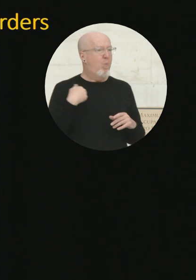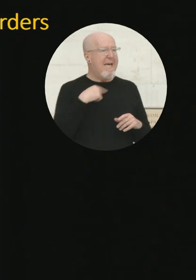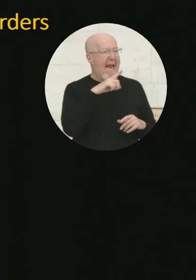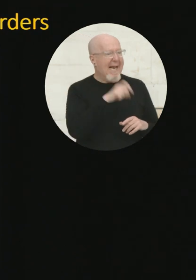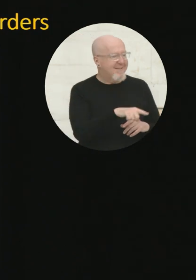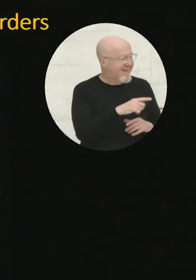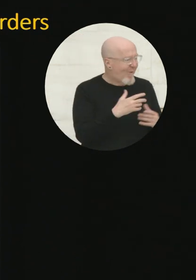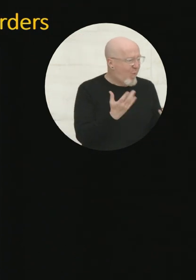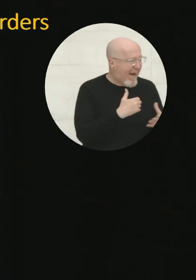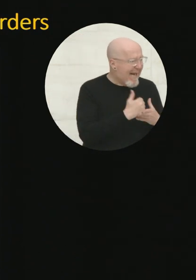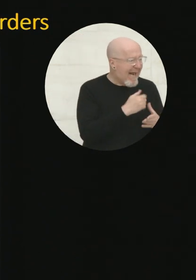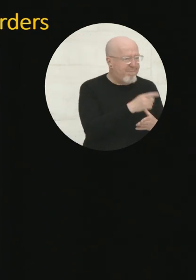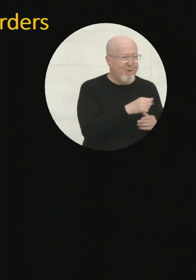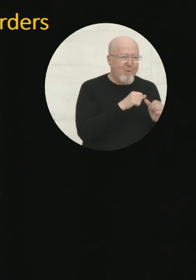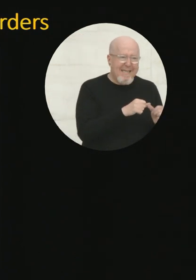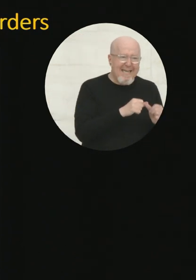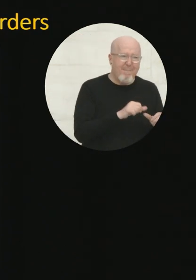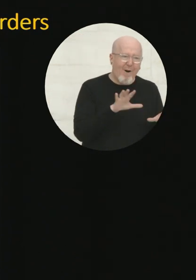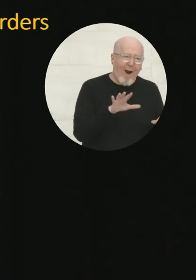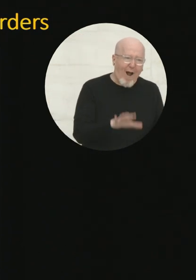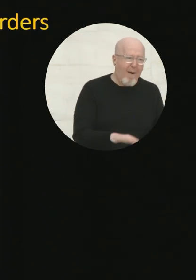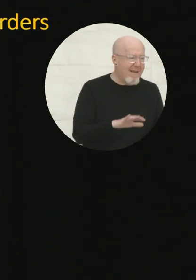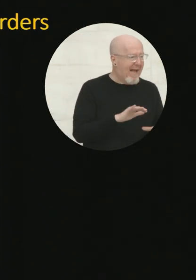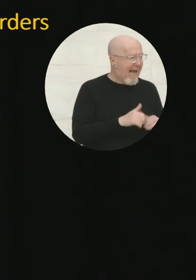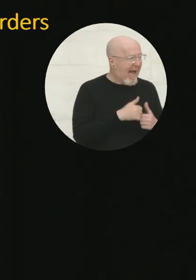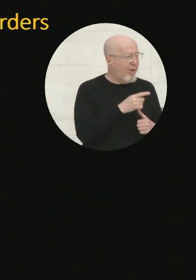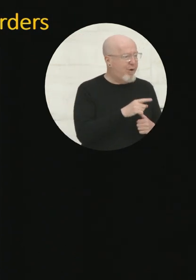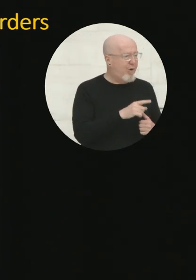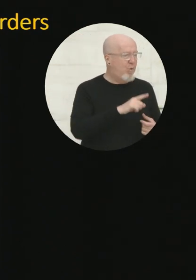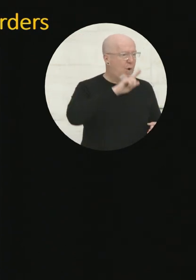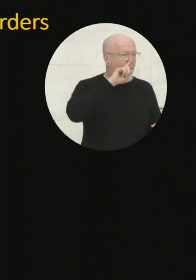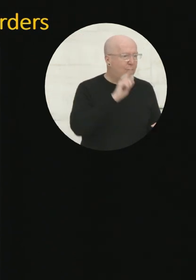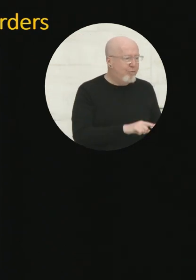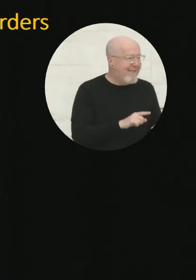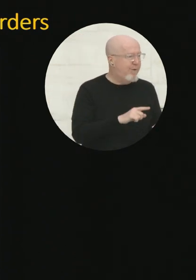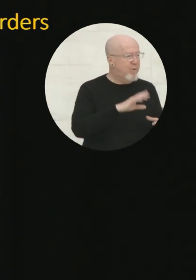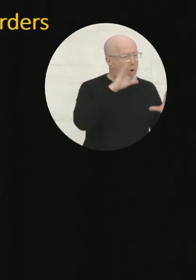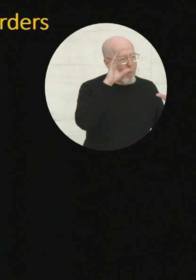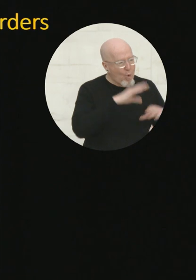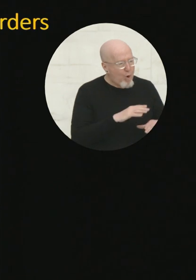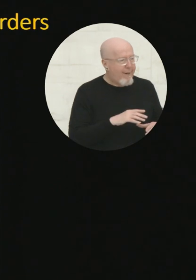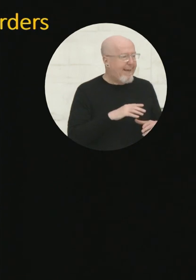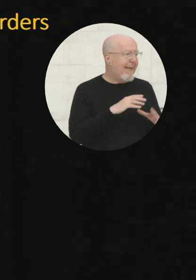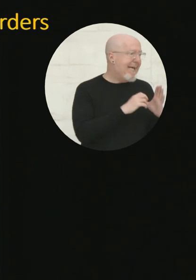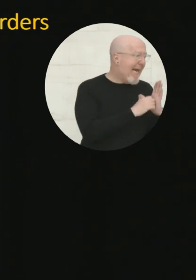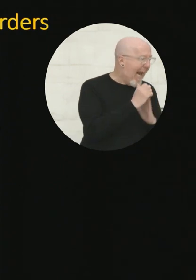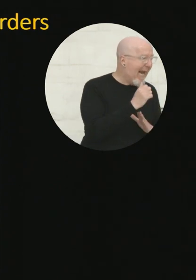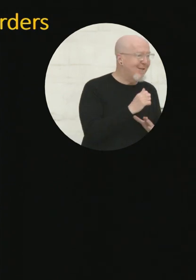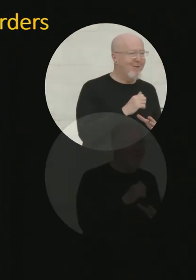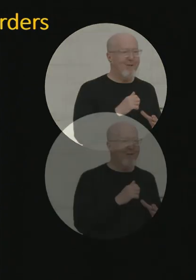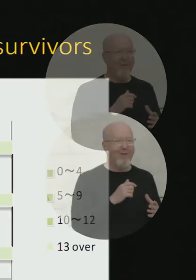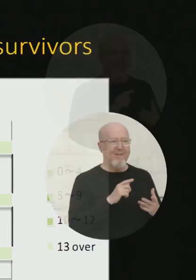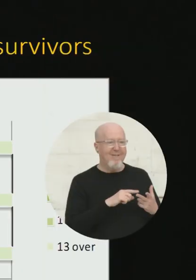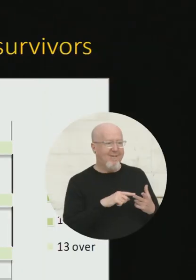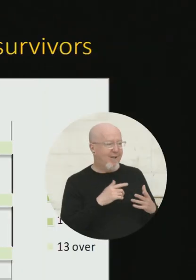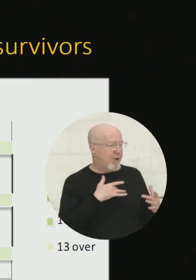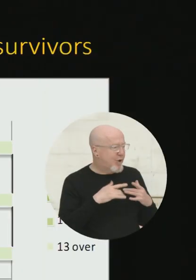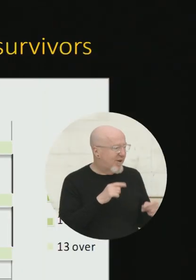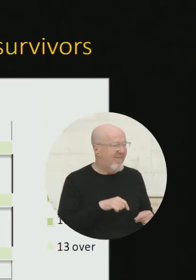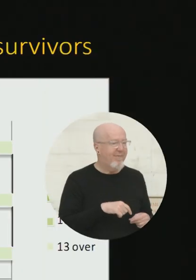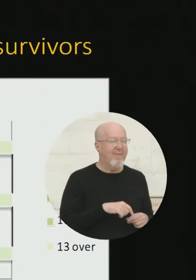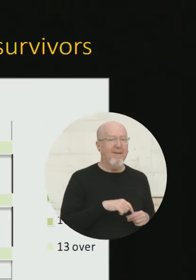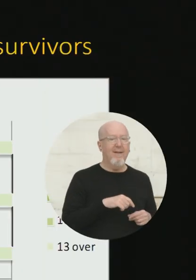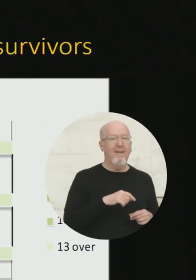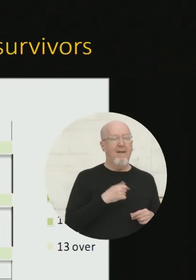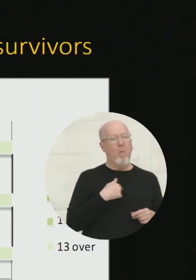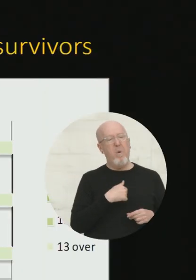you stay calm? How do you ameliorate these feelings of worry, of anxiety, about cancer, about long-term health outcomes? We had a